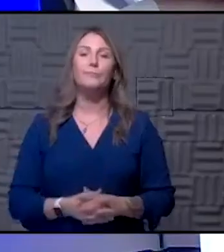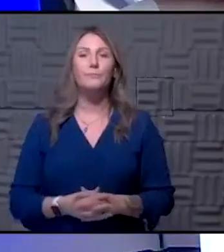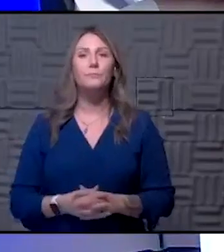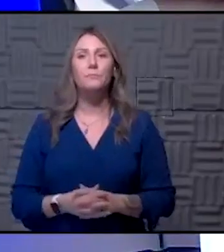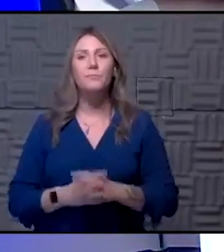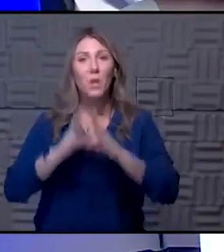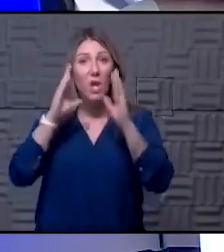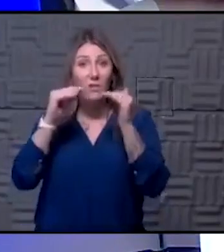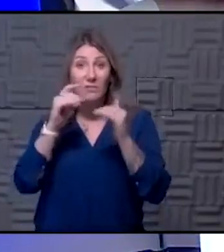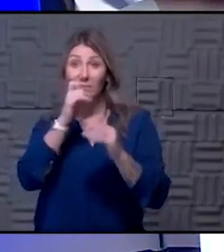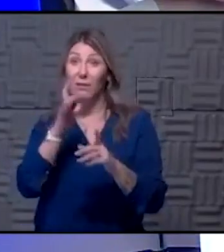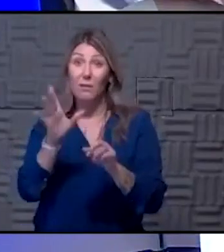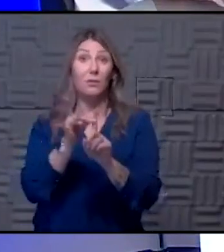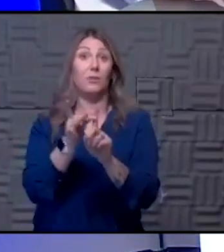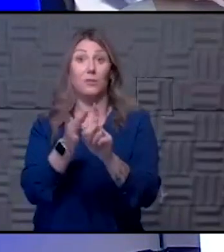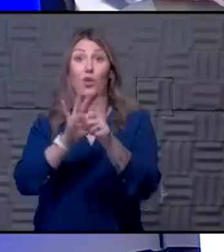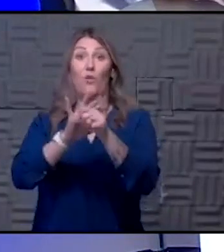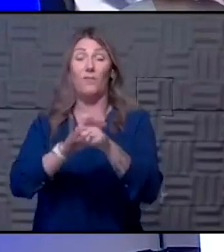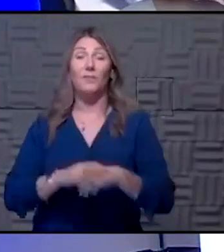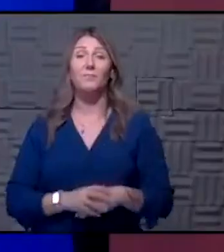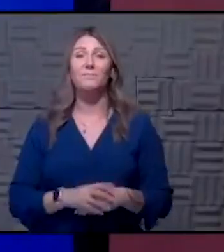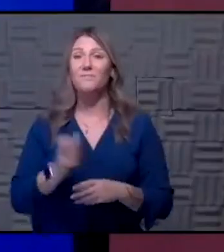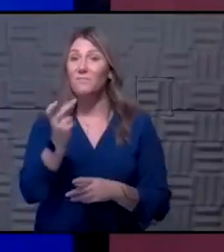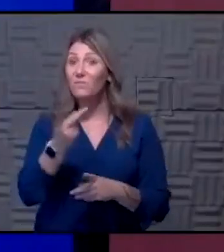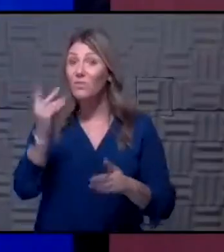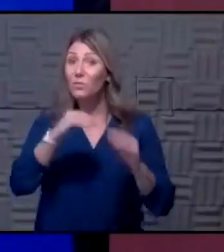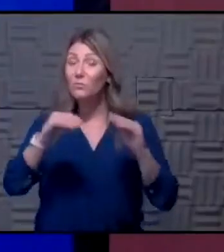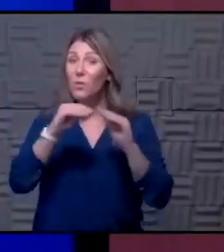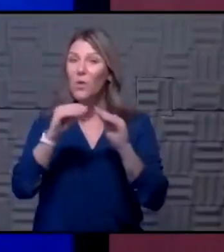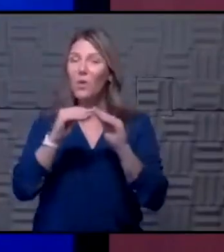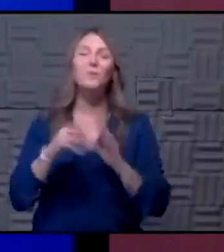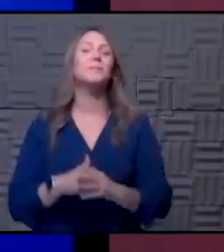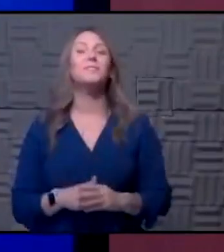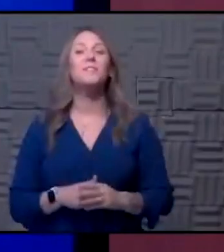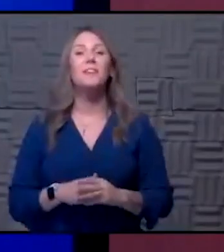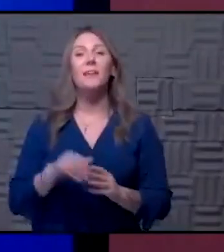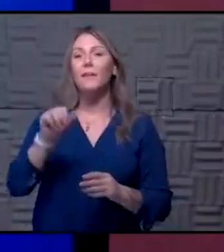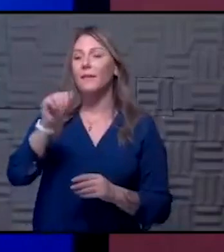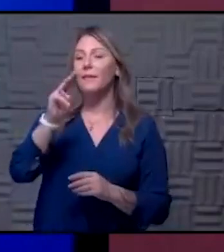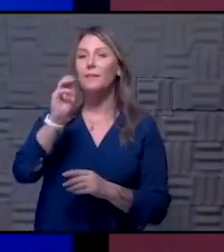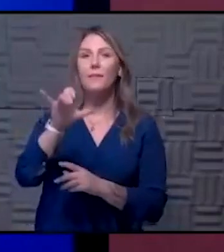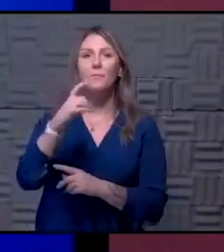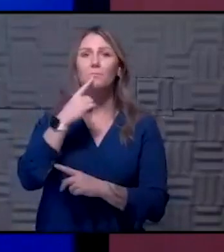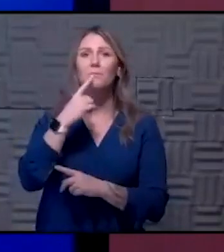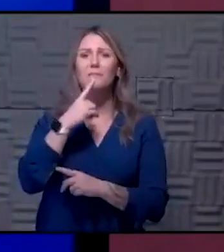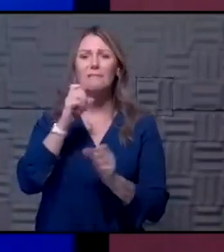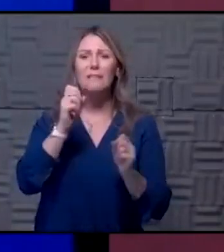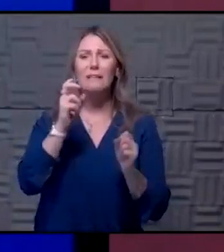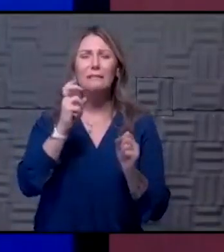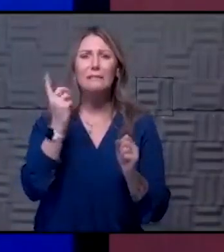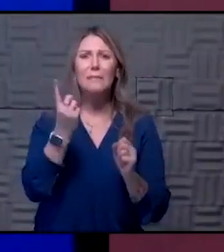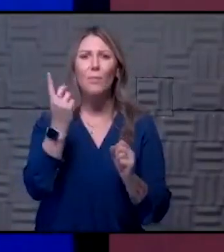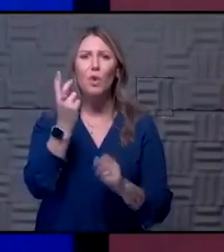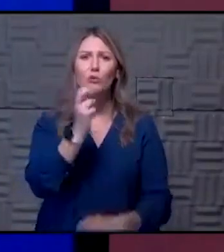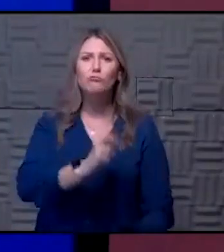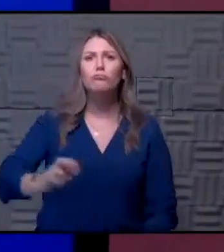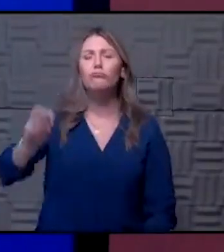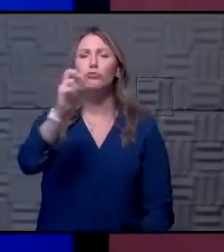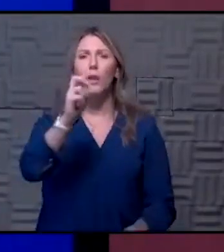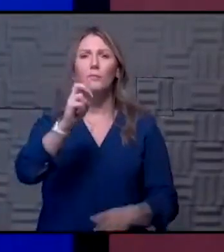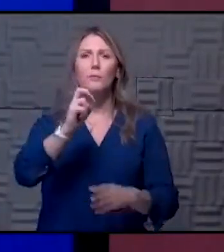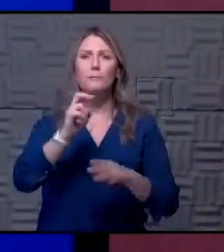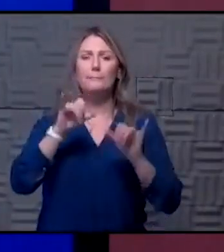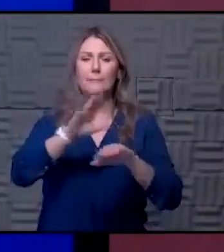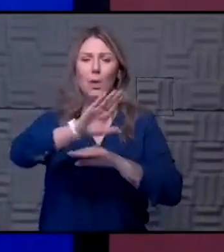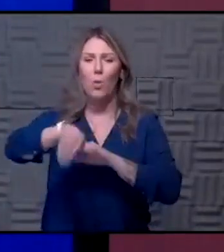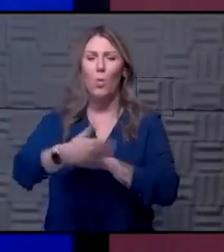you won't get COVID. Okay, a couple more questions maybe? Please, let's do it. All right. Amy says, can someone travel and stay overnight in my home if we mask and we stay